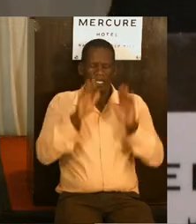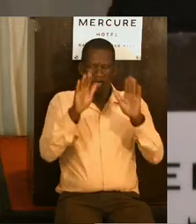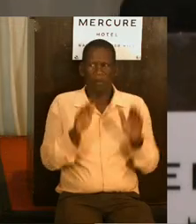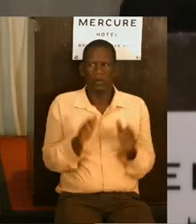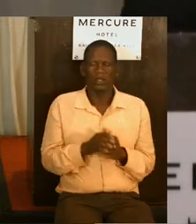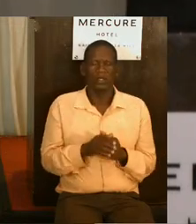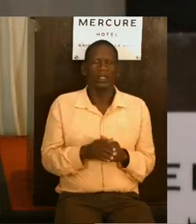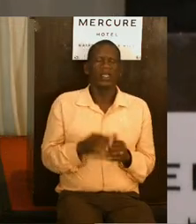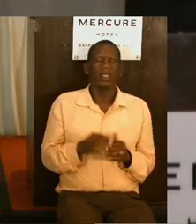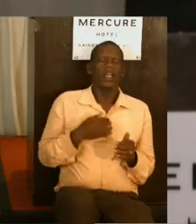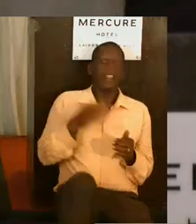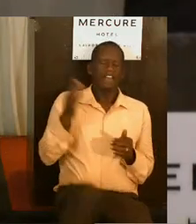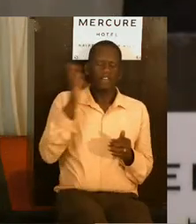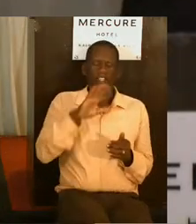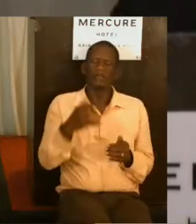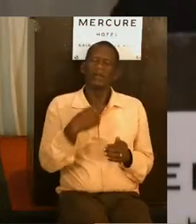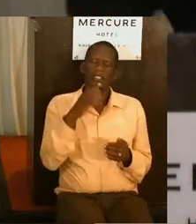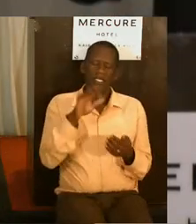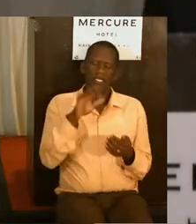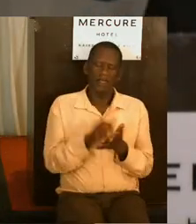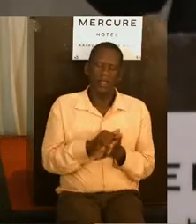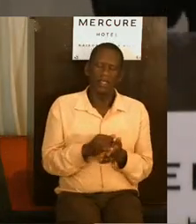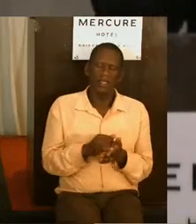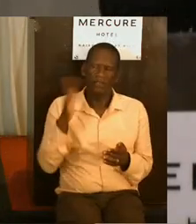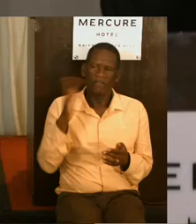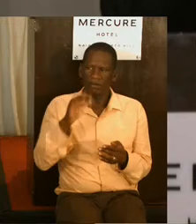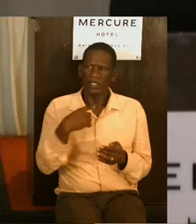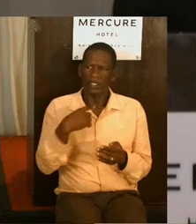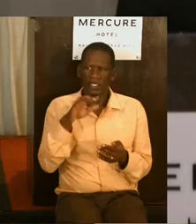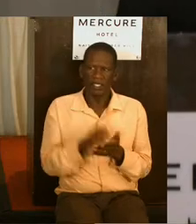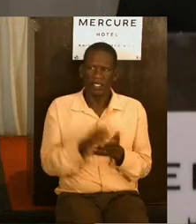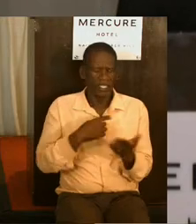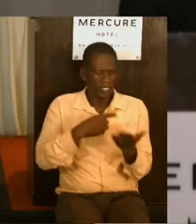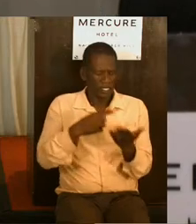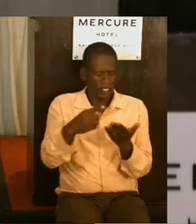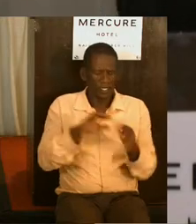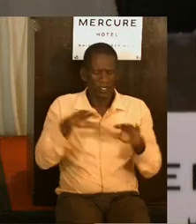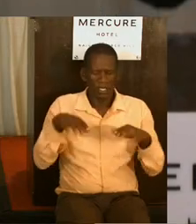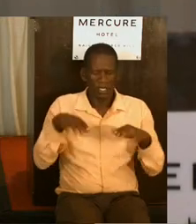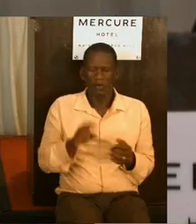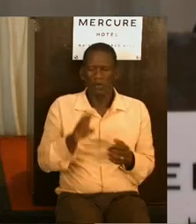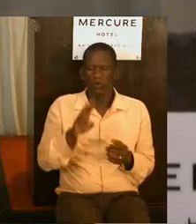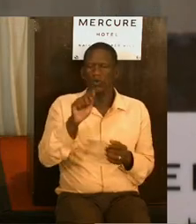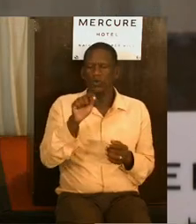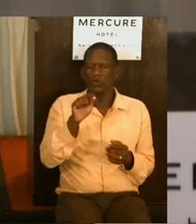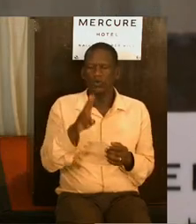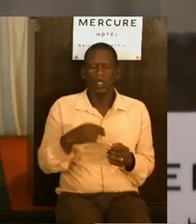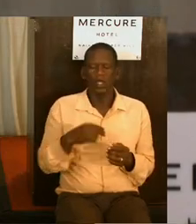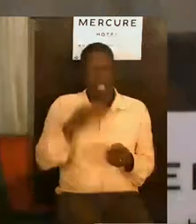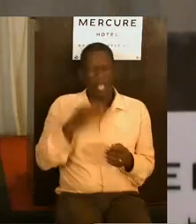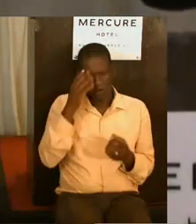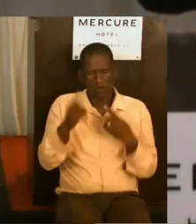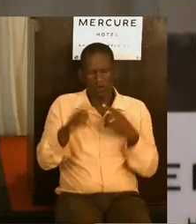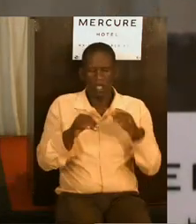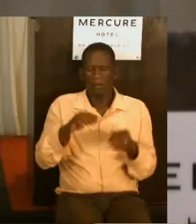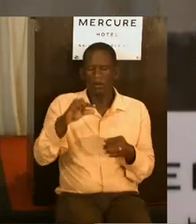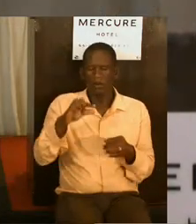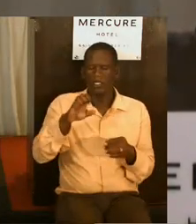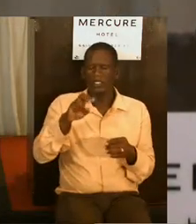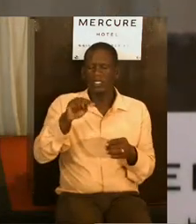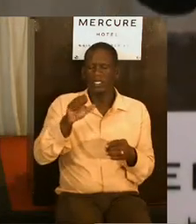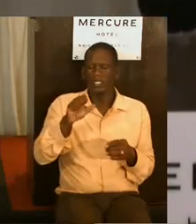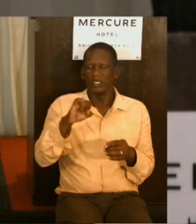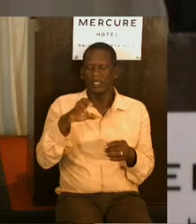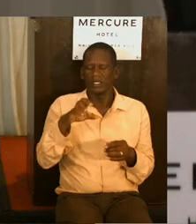useful I finished by saying uh that the conversation is about utu I know he talked about Genesis but